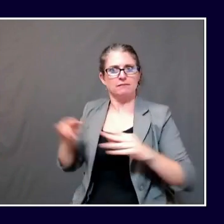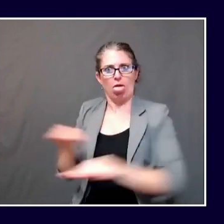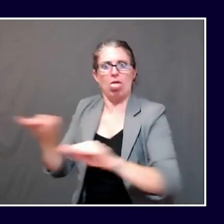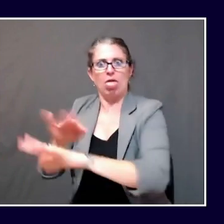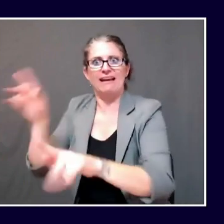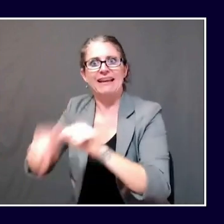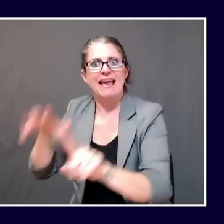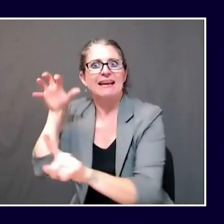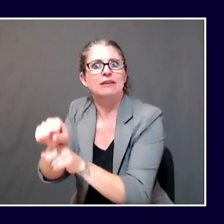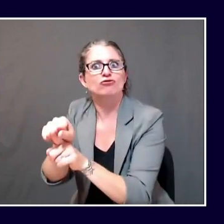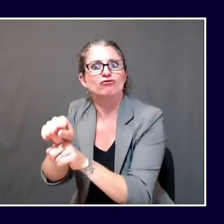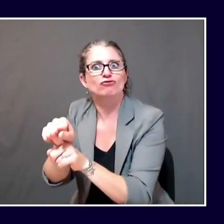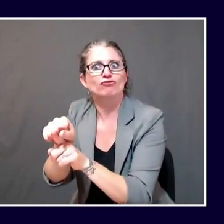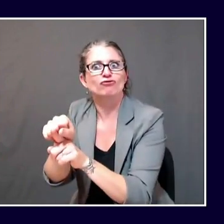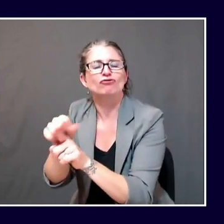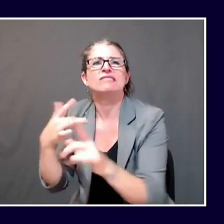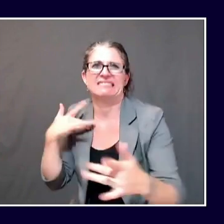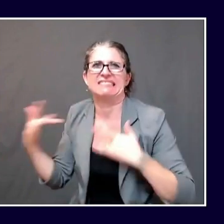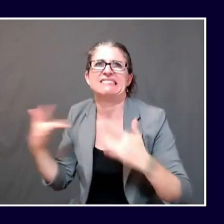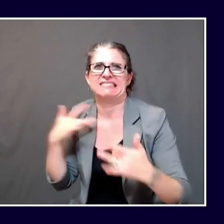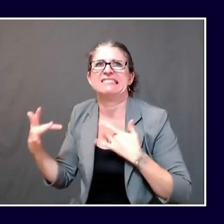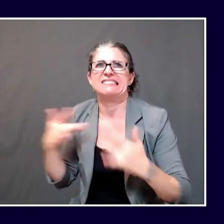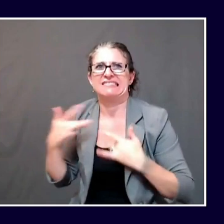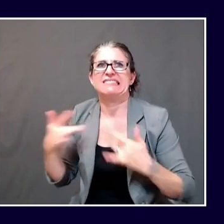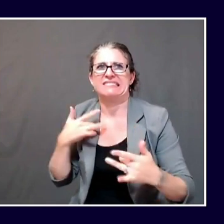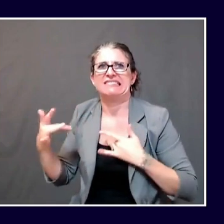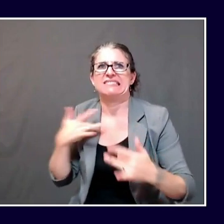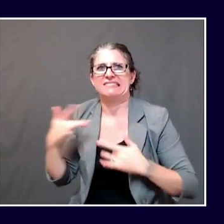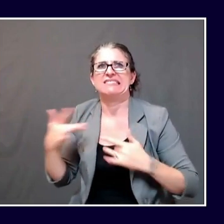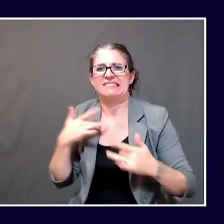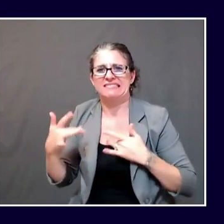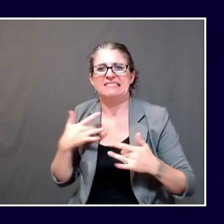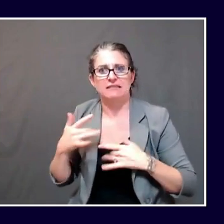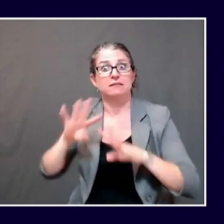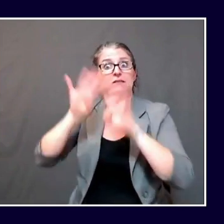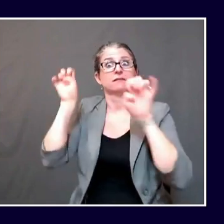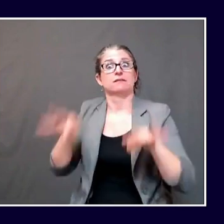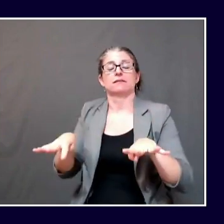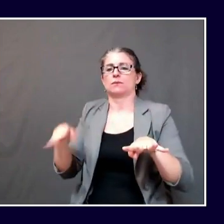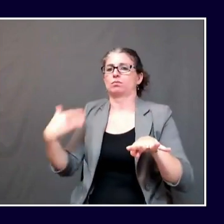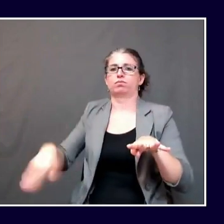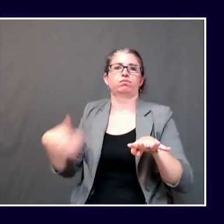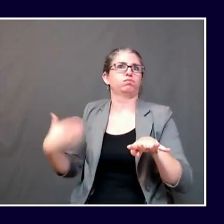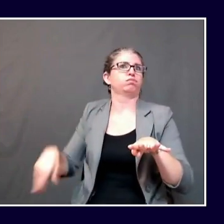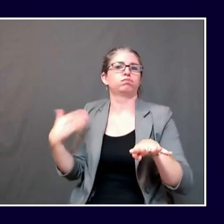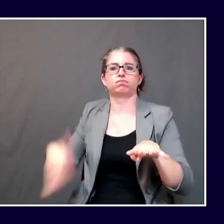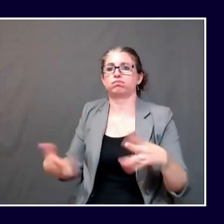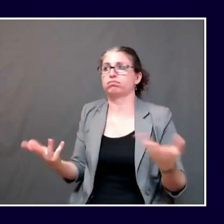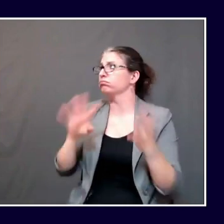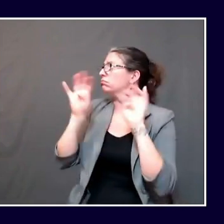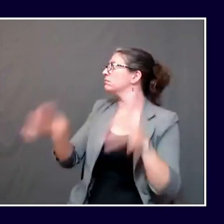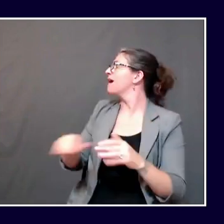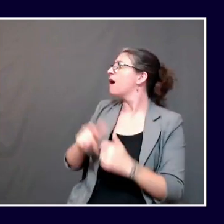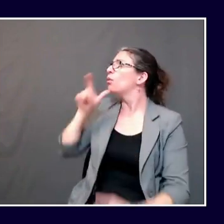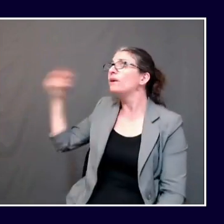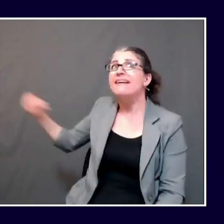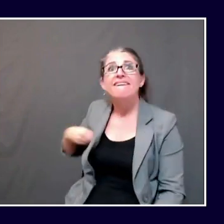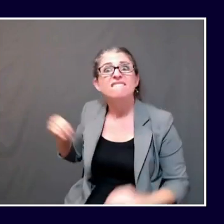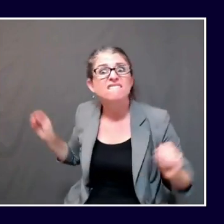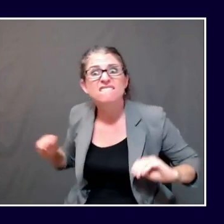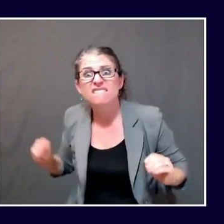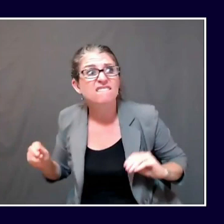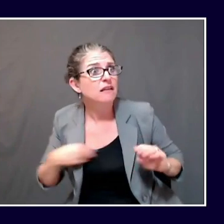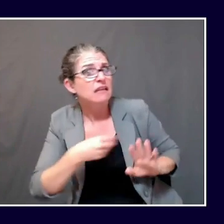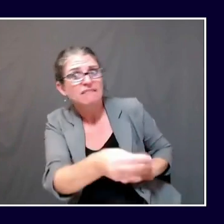But based on where we are right now, it does suggest that we're detecting more individuals before we're able to link them to